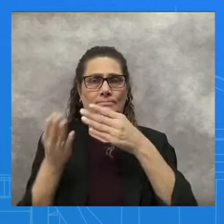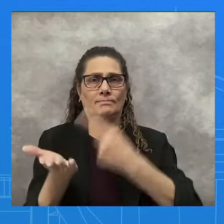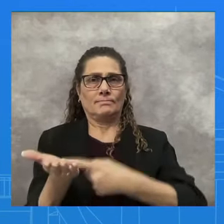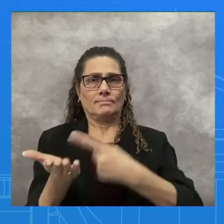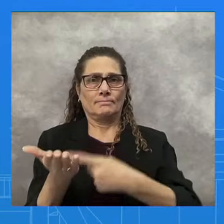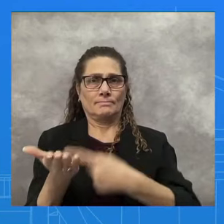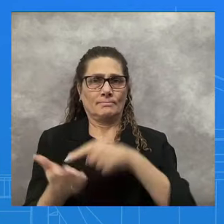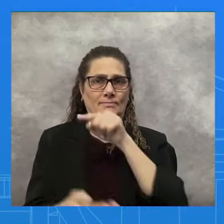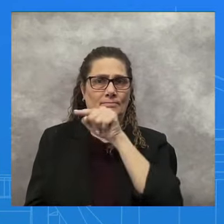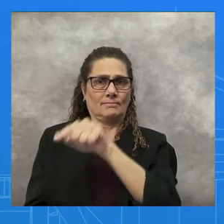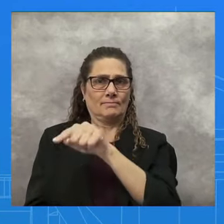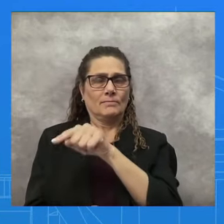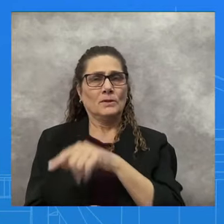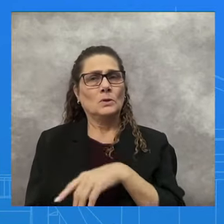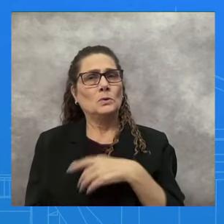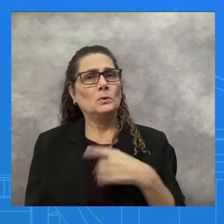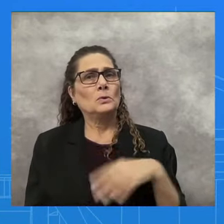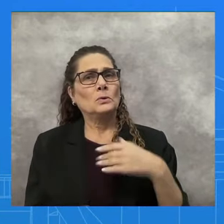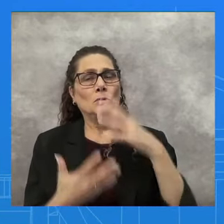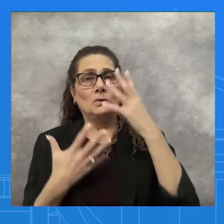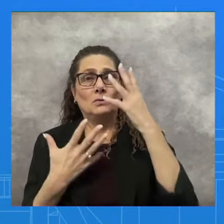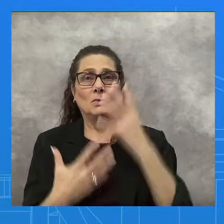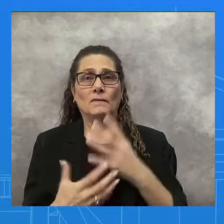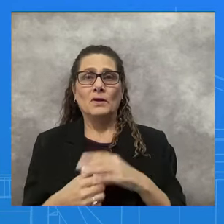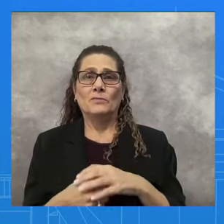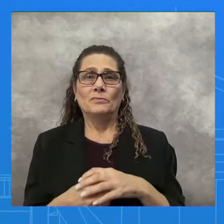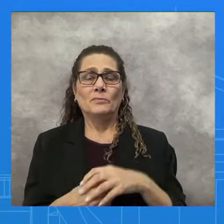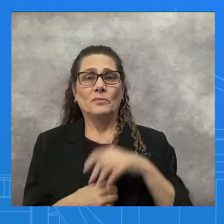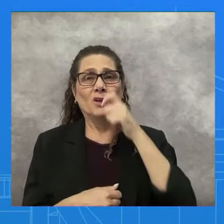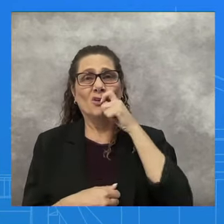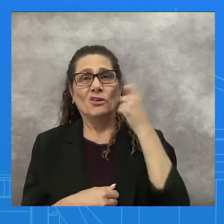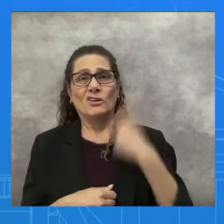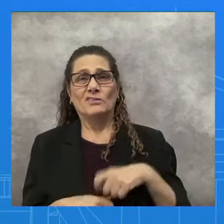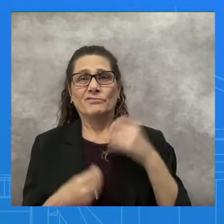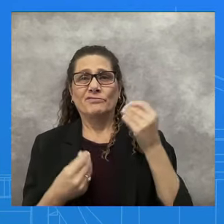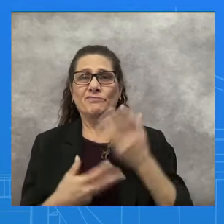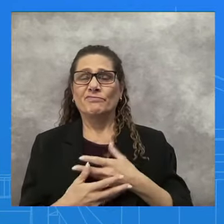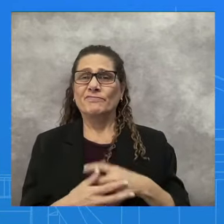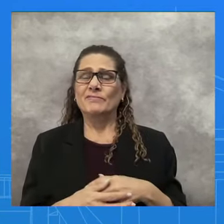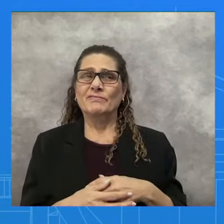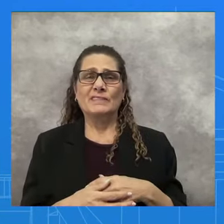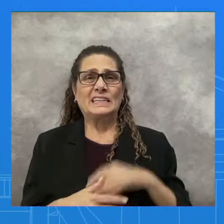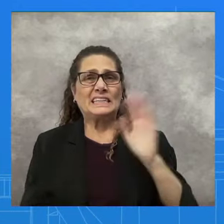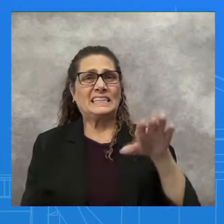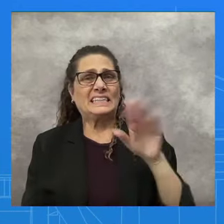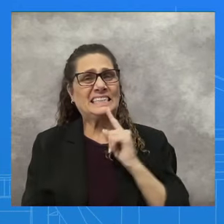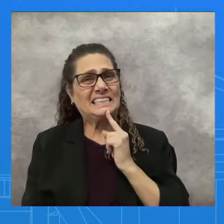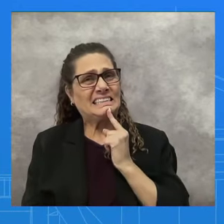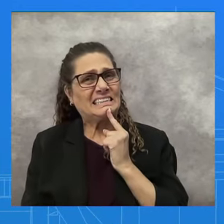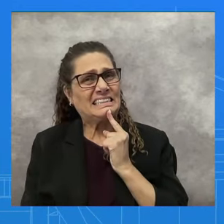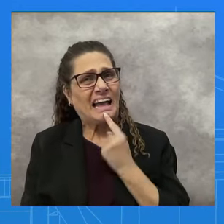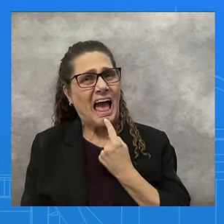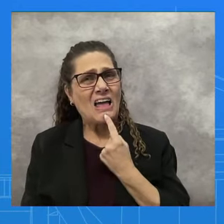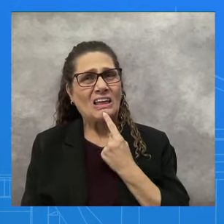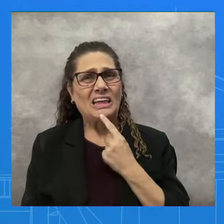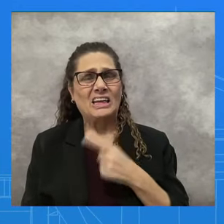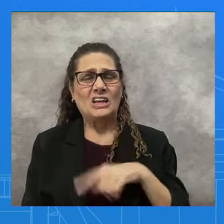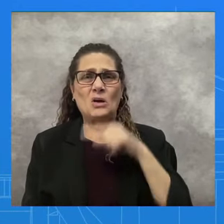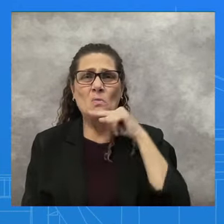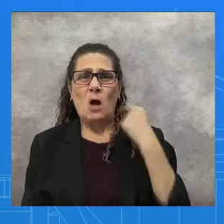we're getting reports from the Ukrainians that the situation is critical, with the Russians continuing to press Ukrainian positions every single